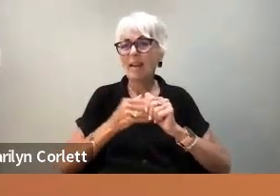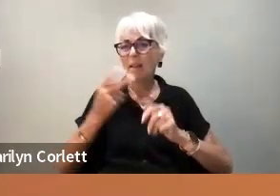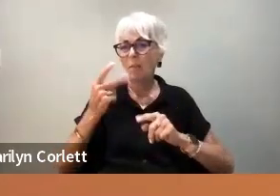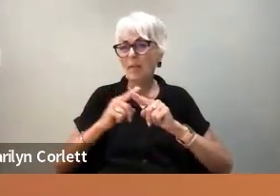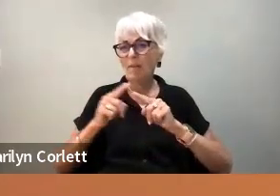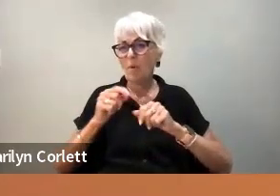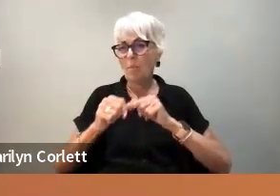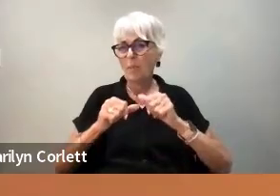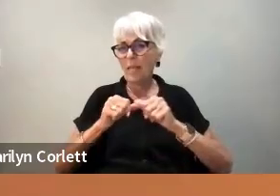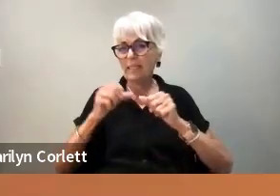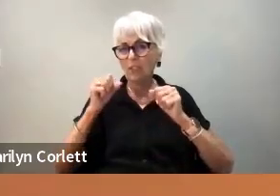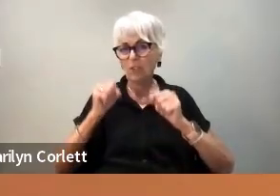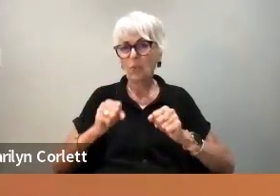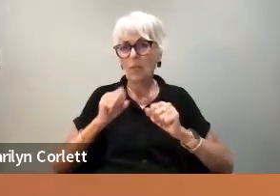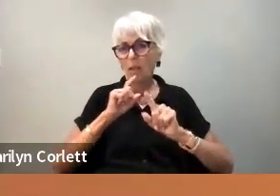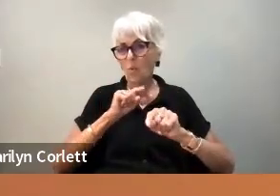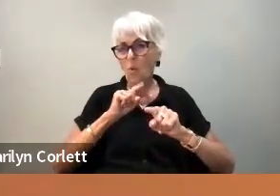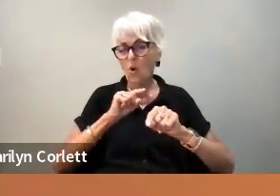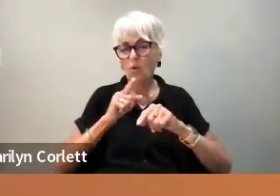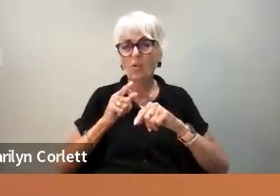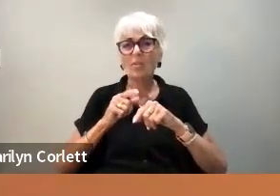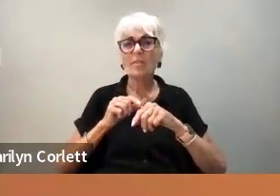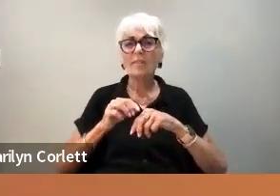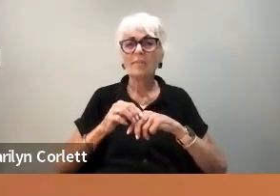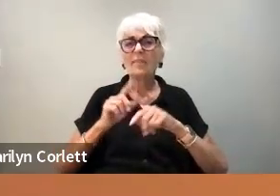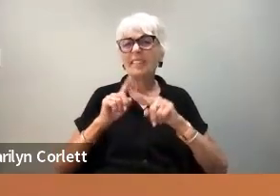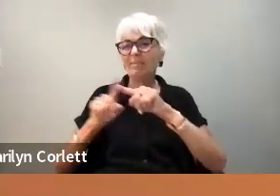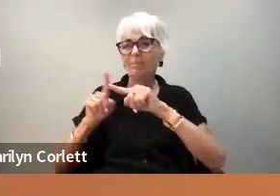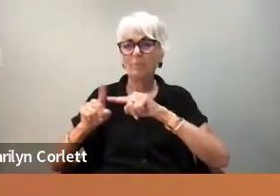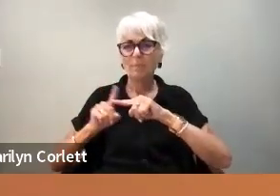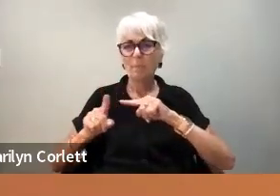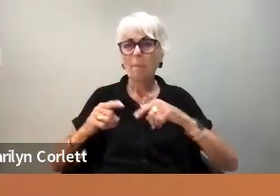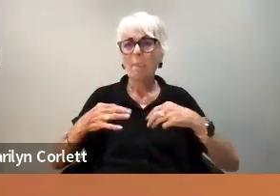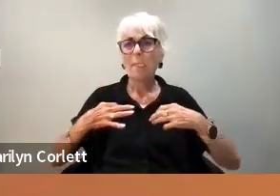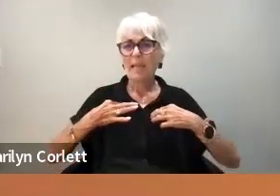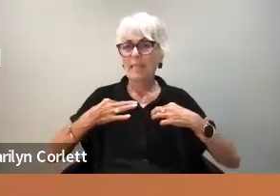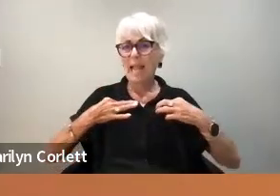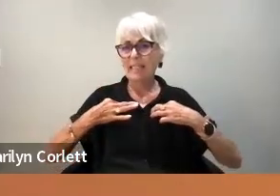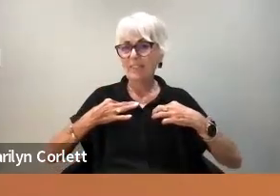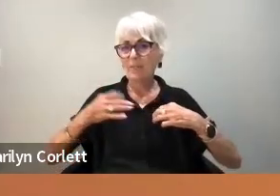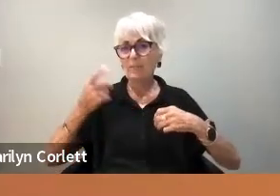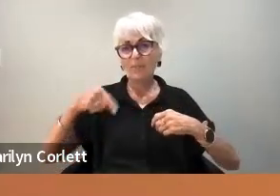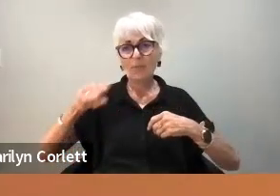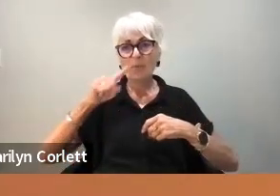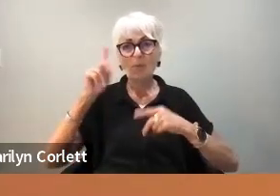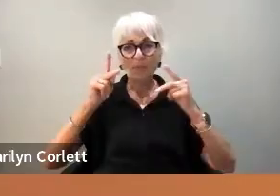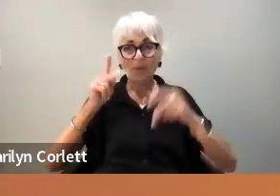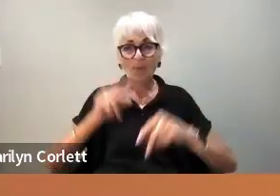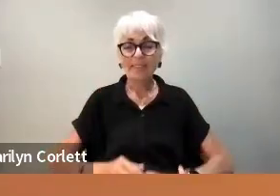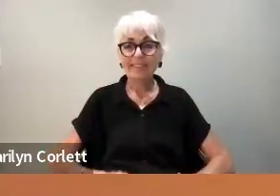order from, different types of costumes for folks.